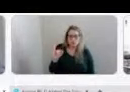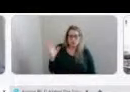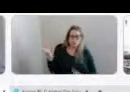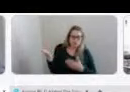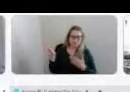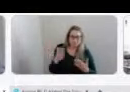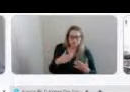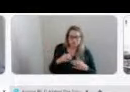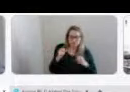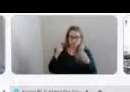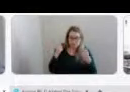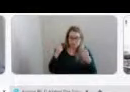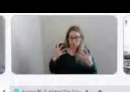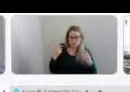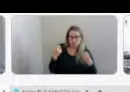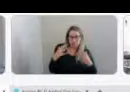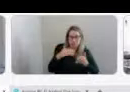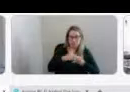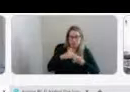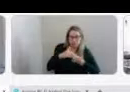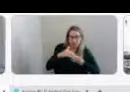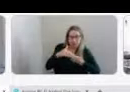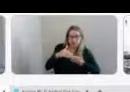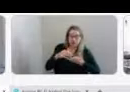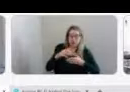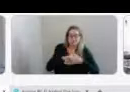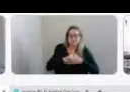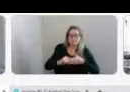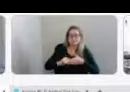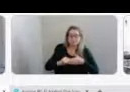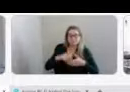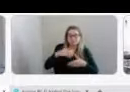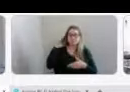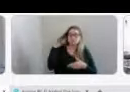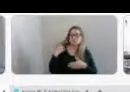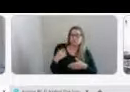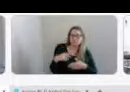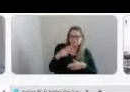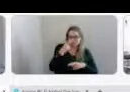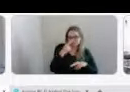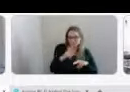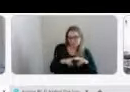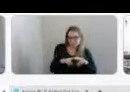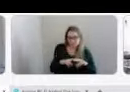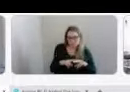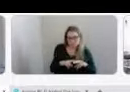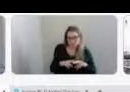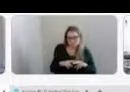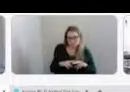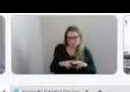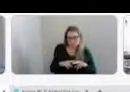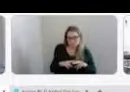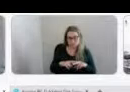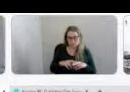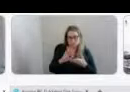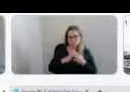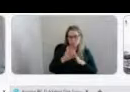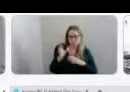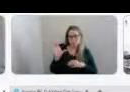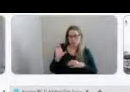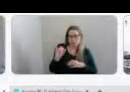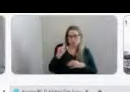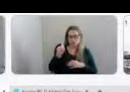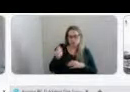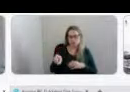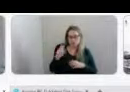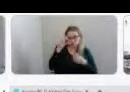billions of dollars in revenue to the state of arizona through tourism trade and the produce industry the community of interest needs